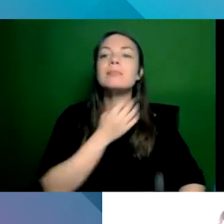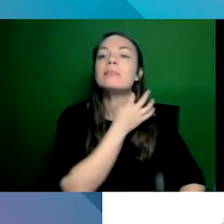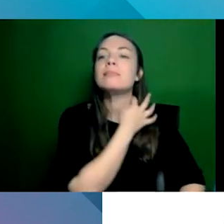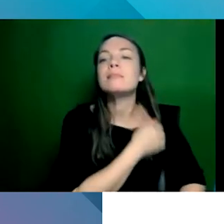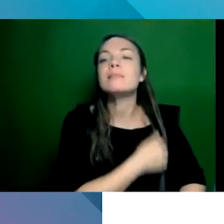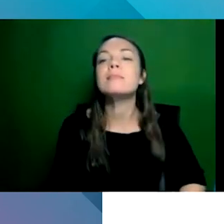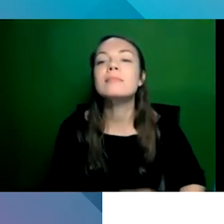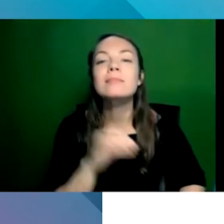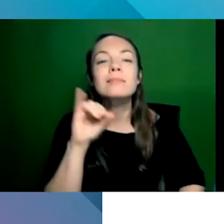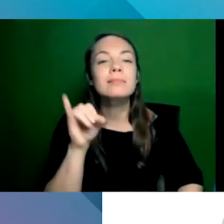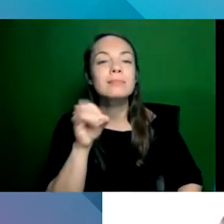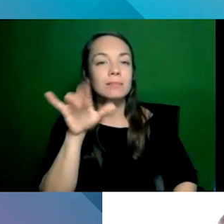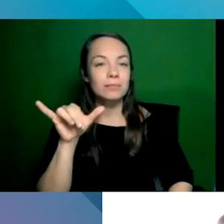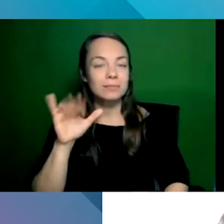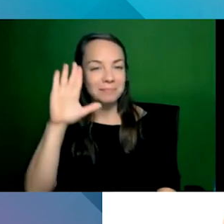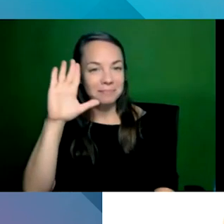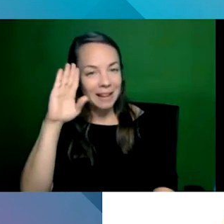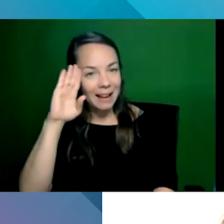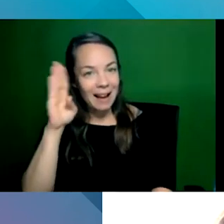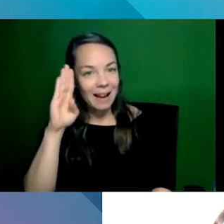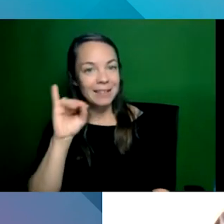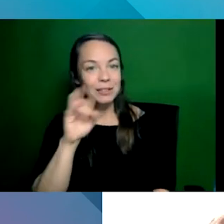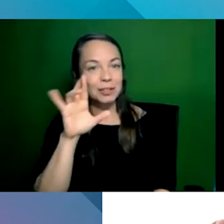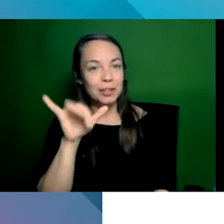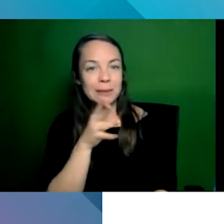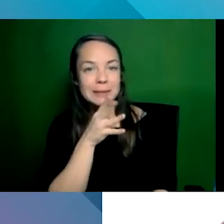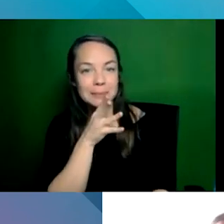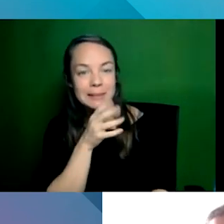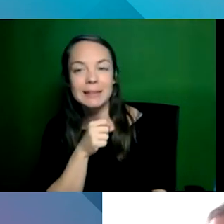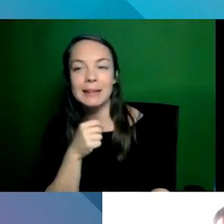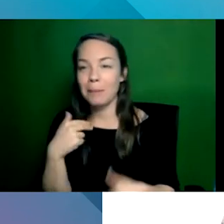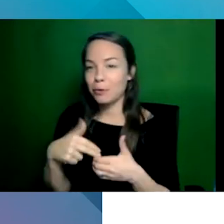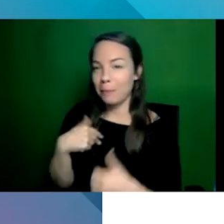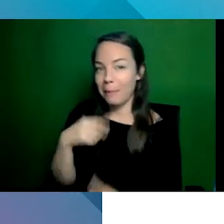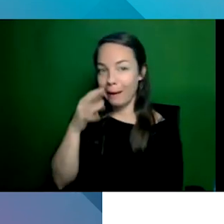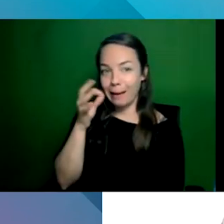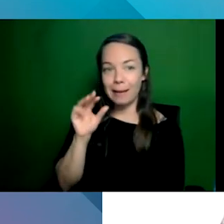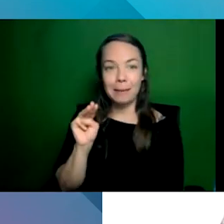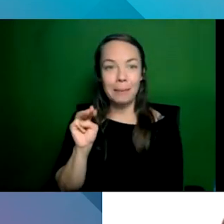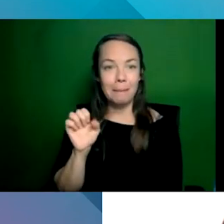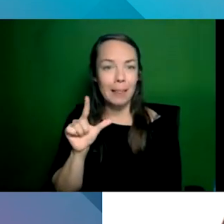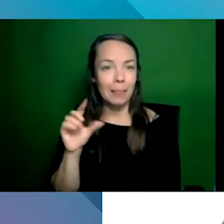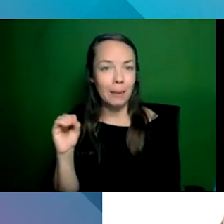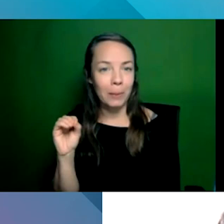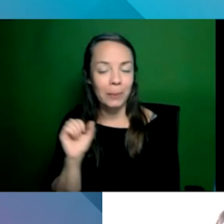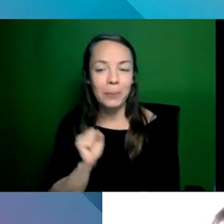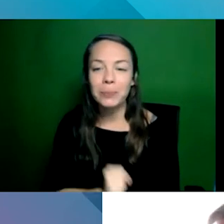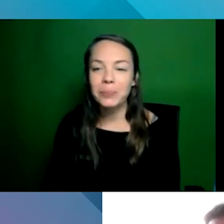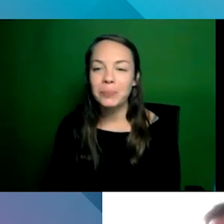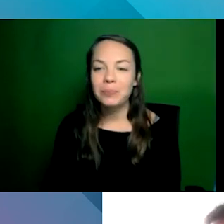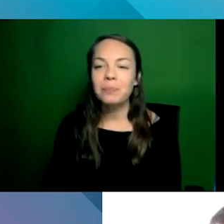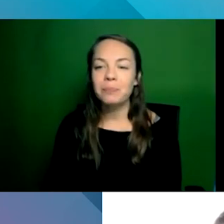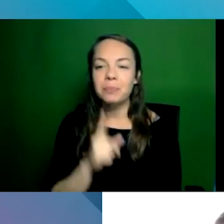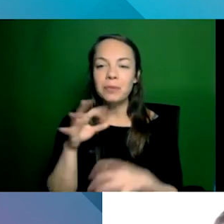I do have some ideas. Hi, this is Jeffrey Anthony, and I'm joined by my cat Menlo. Just an image description of